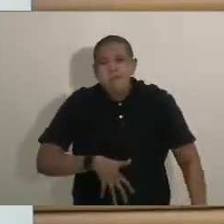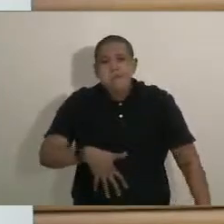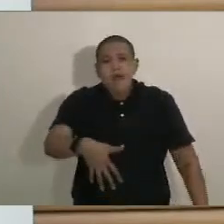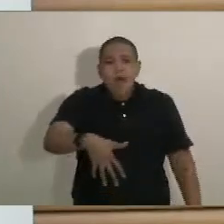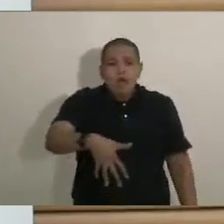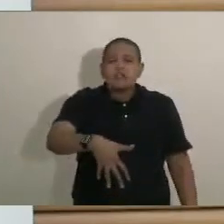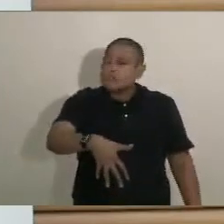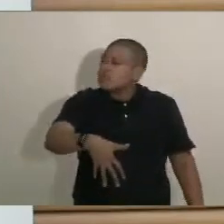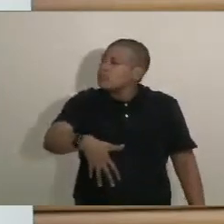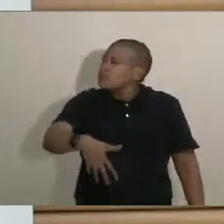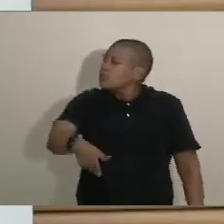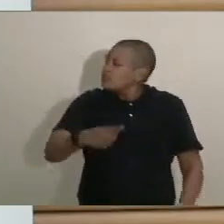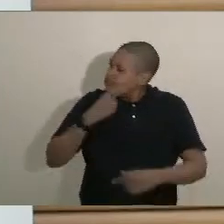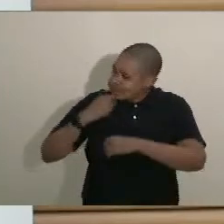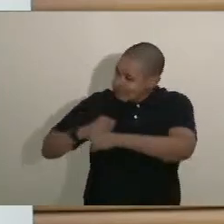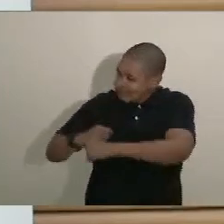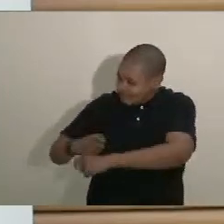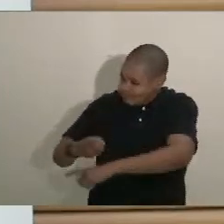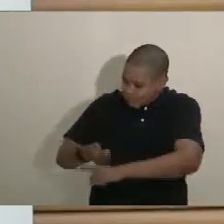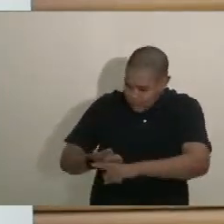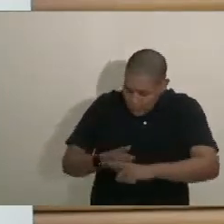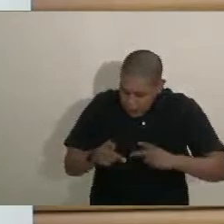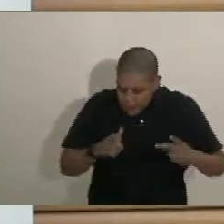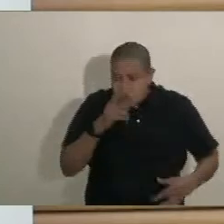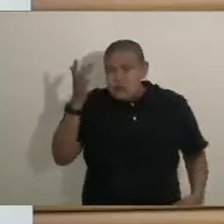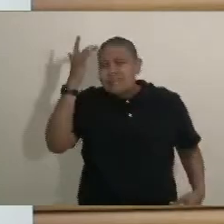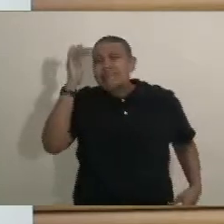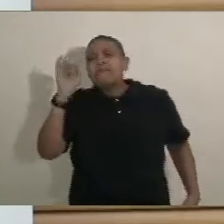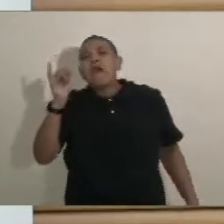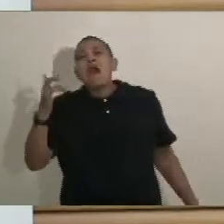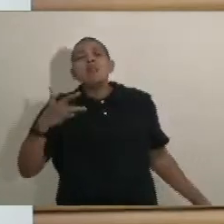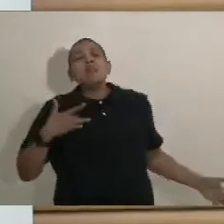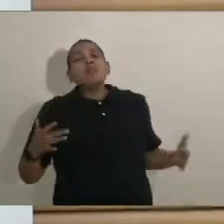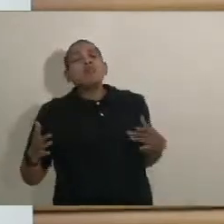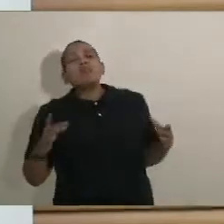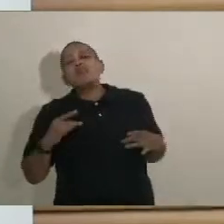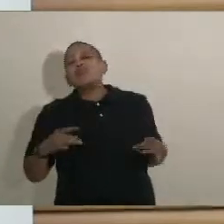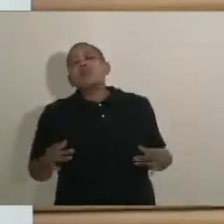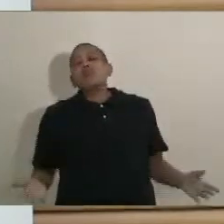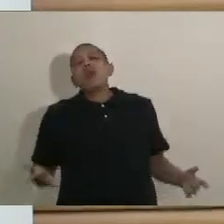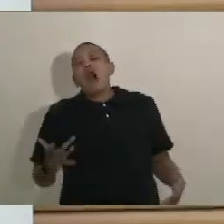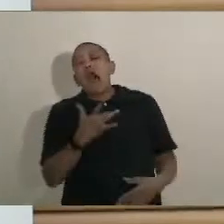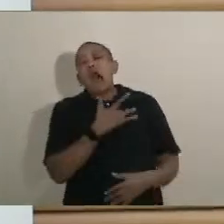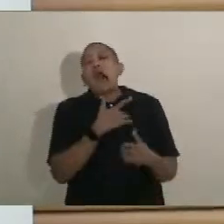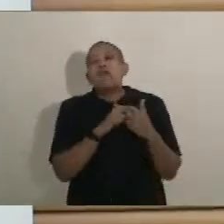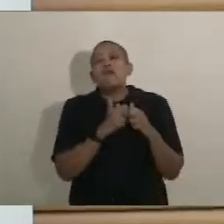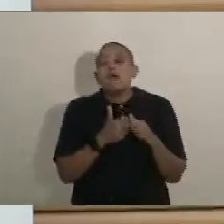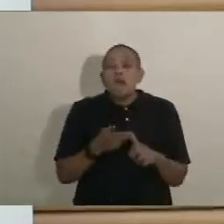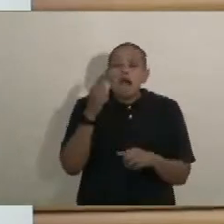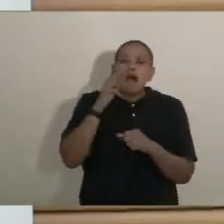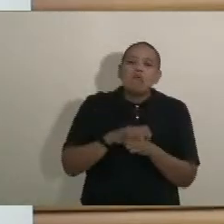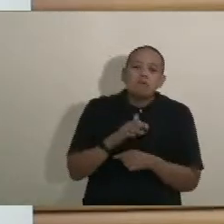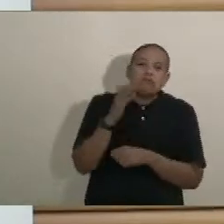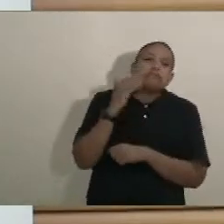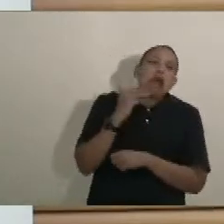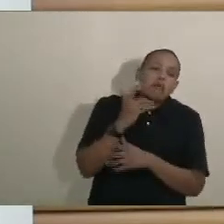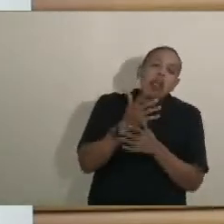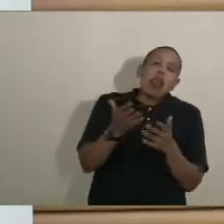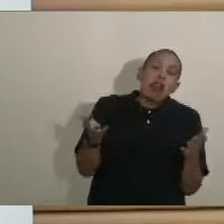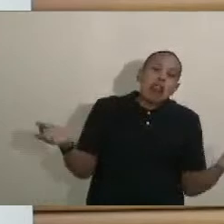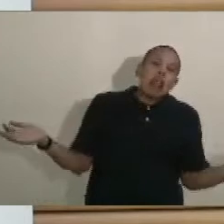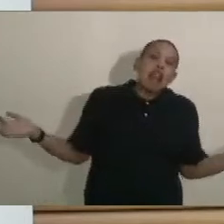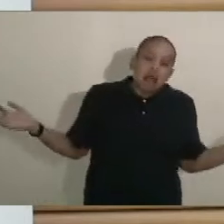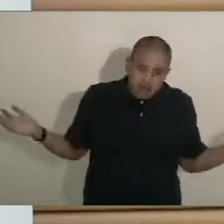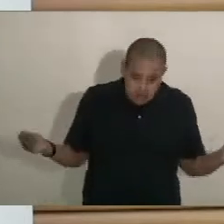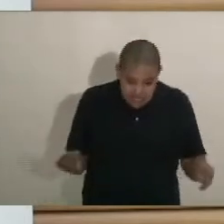with underlying conditions, and we have quite a number of Jamaicans, the cardiovascular disease, hypertension, diabetes,